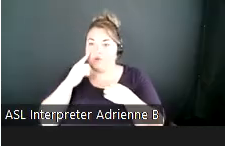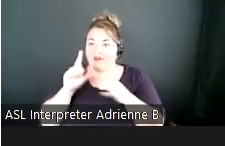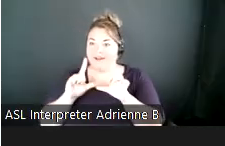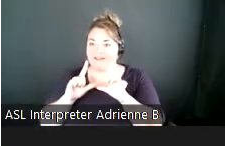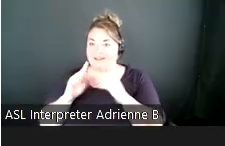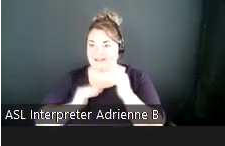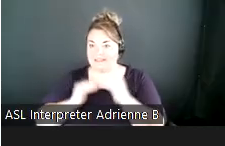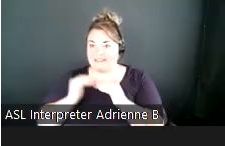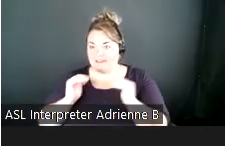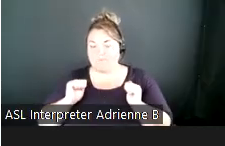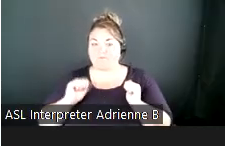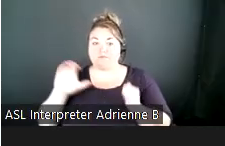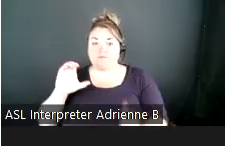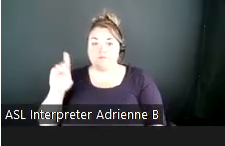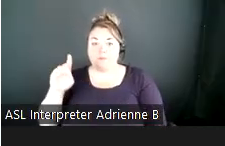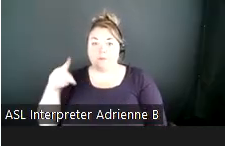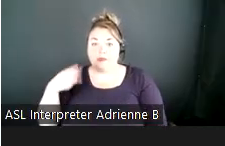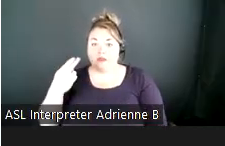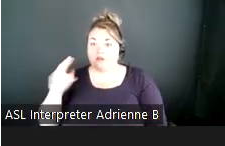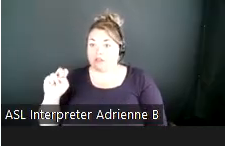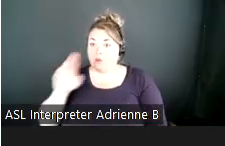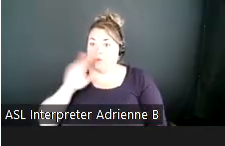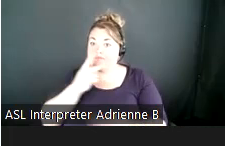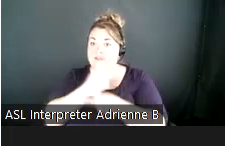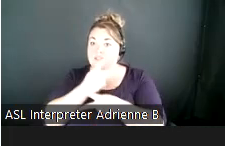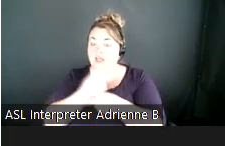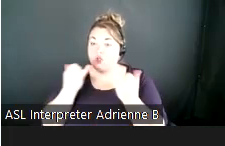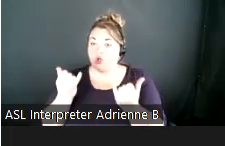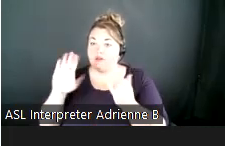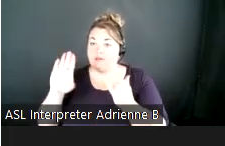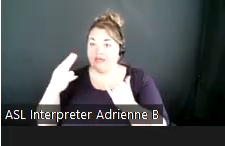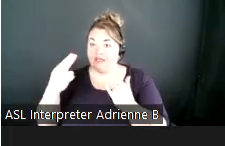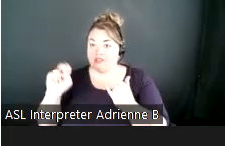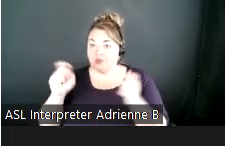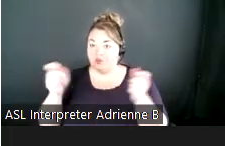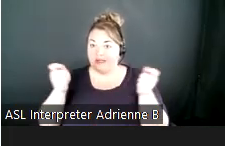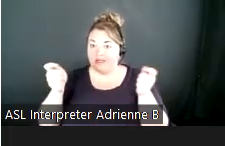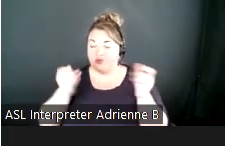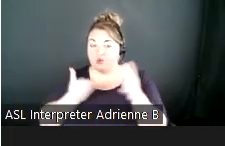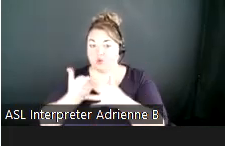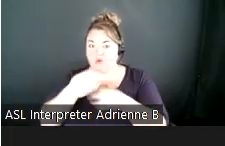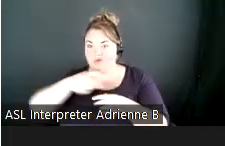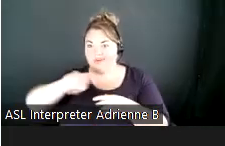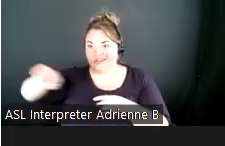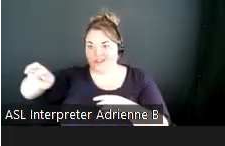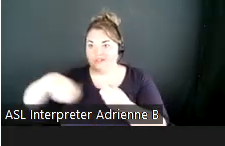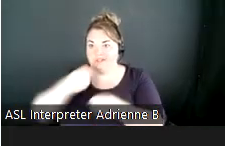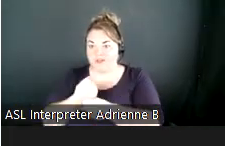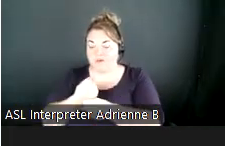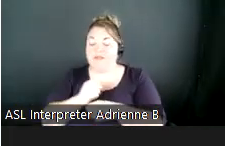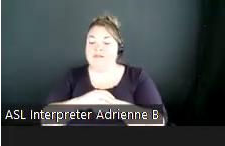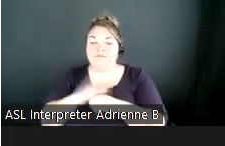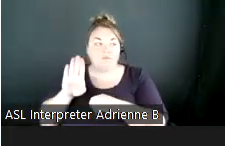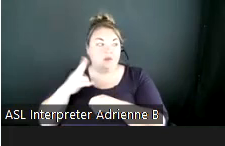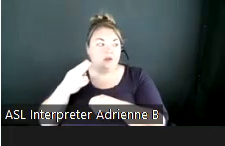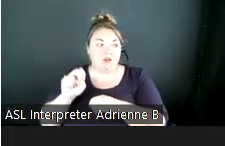entities. CDPHE will maintain its current BHE regulations through this transition year. So the BHEs will